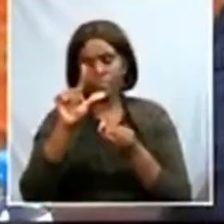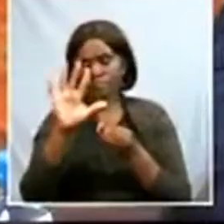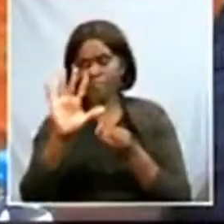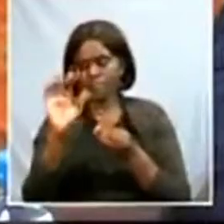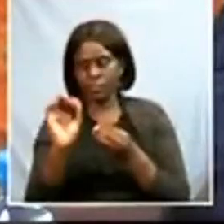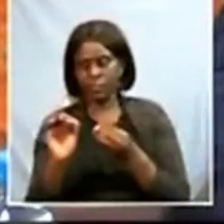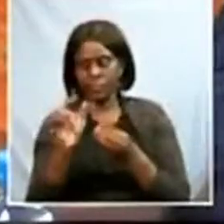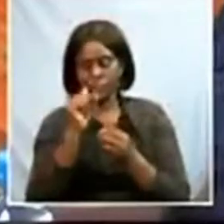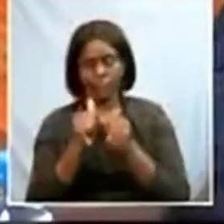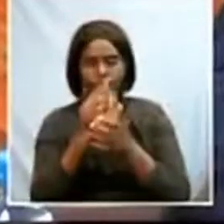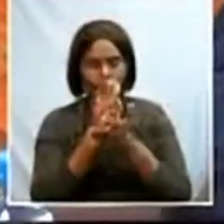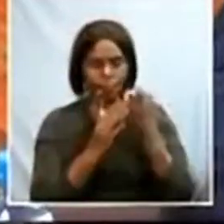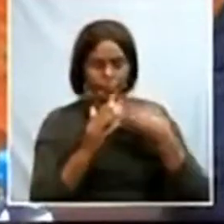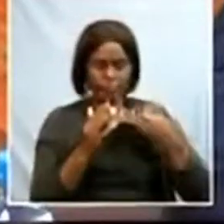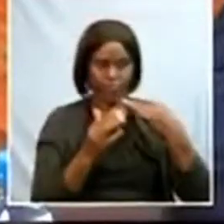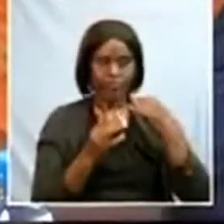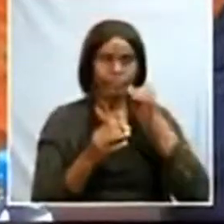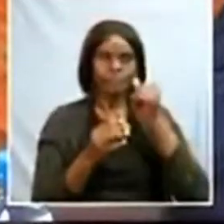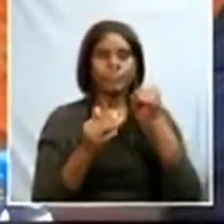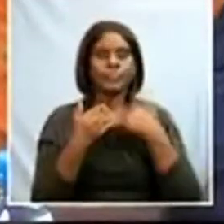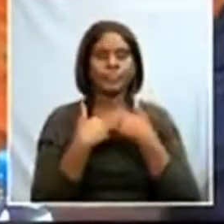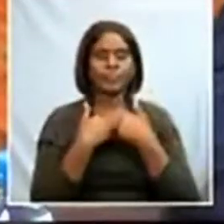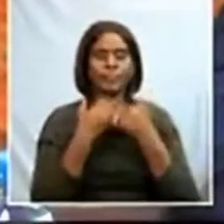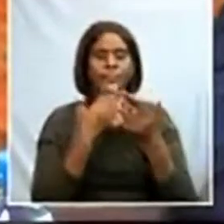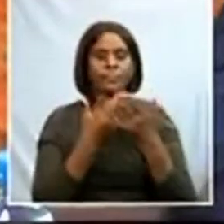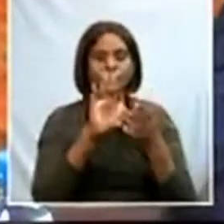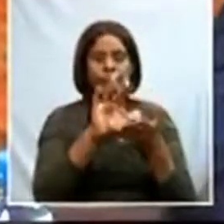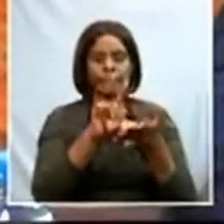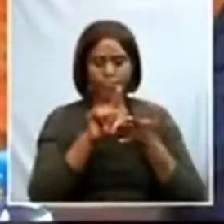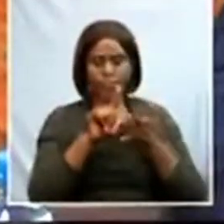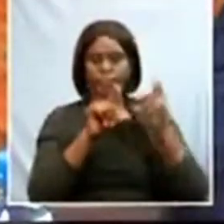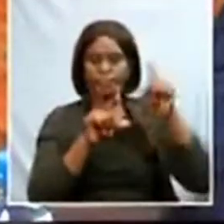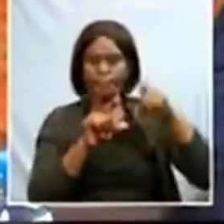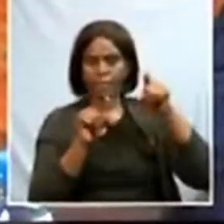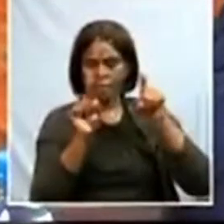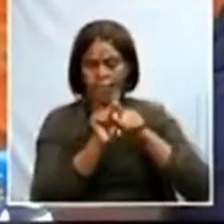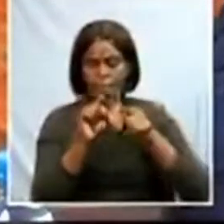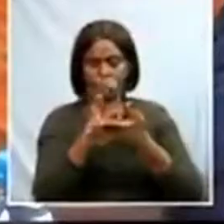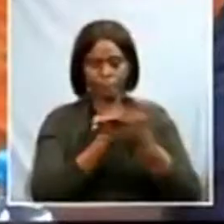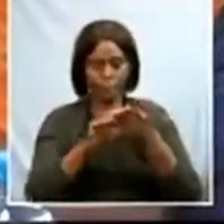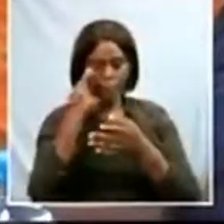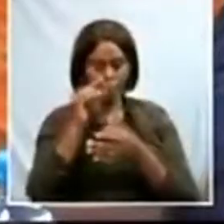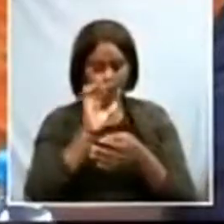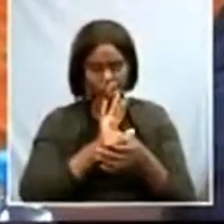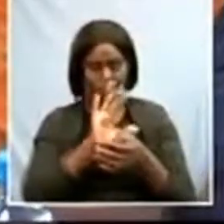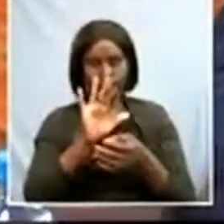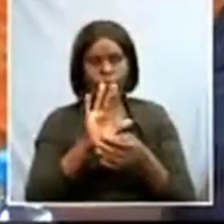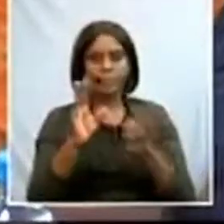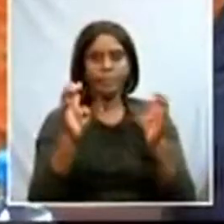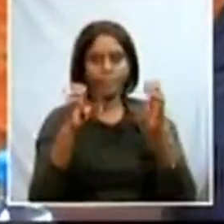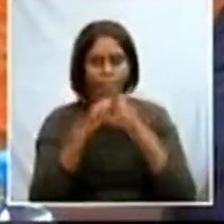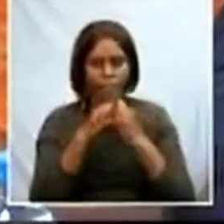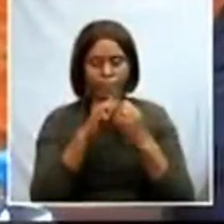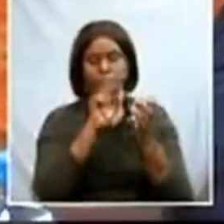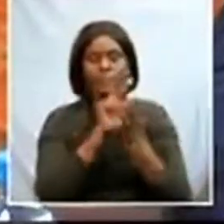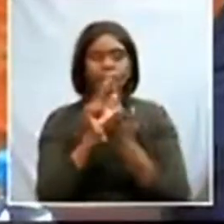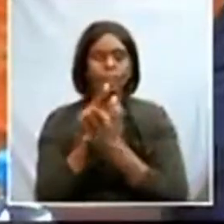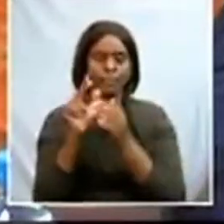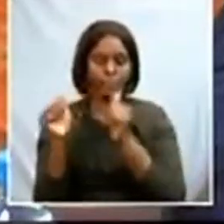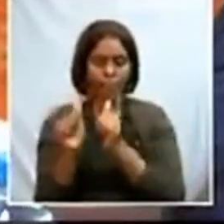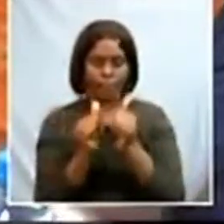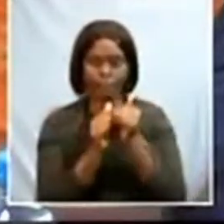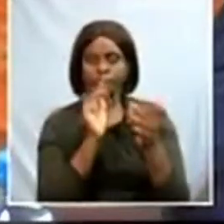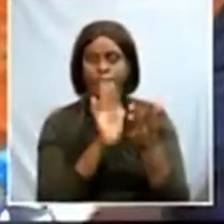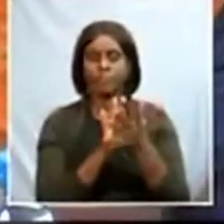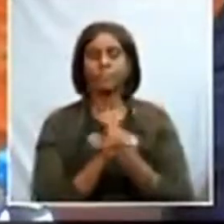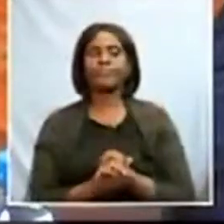was due to some applications not meeting loan requirements and the basis for the bank's approval. Action